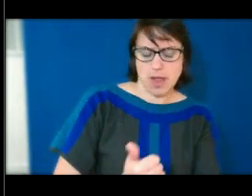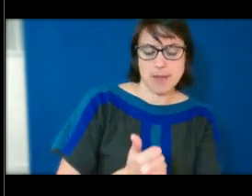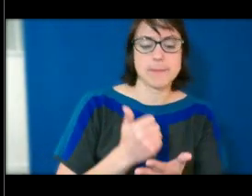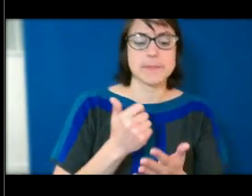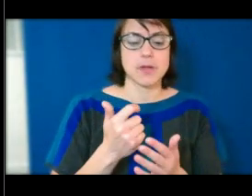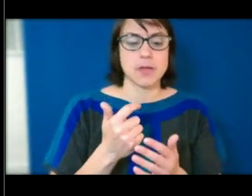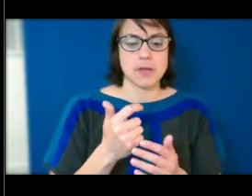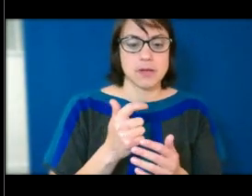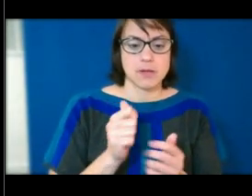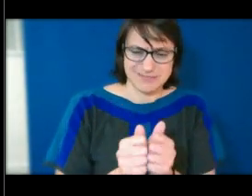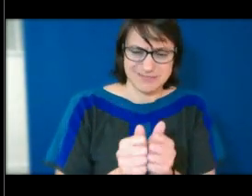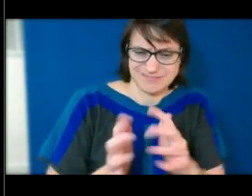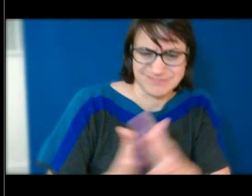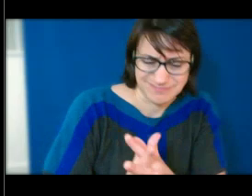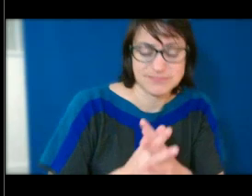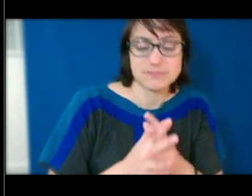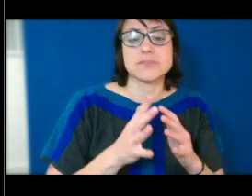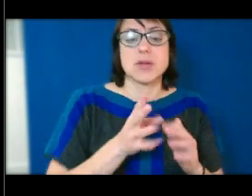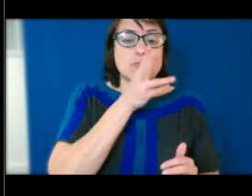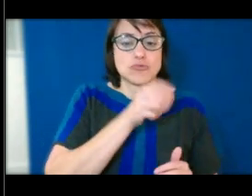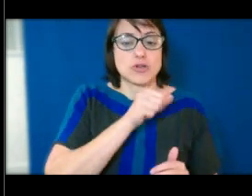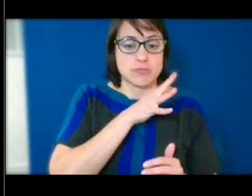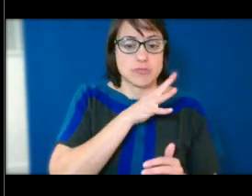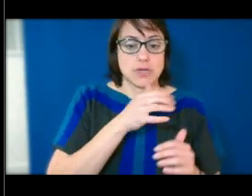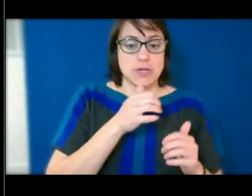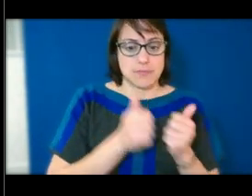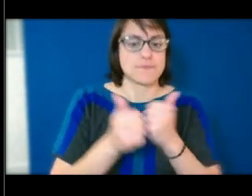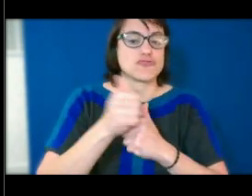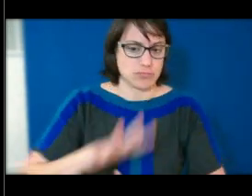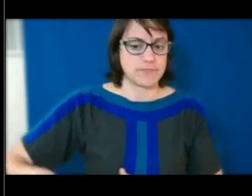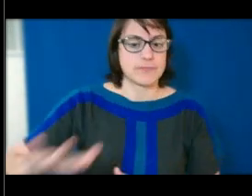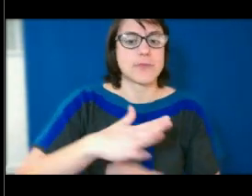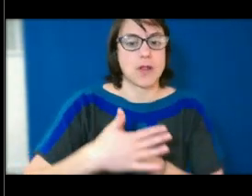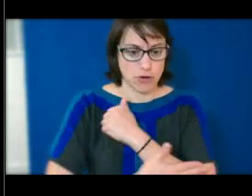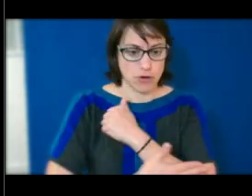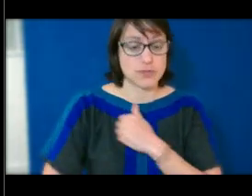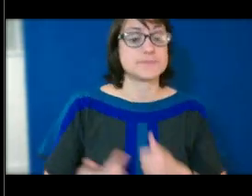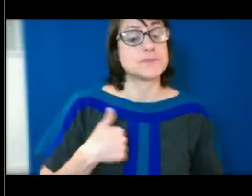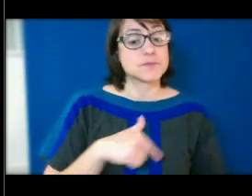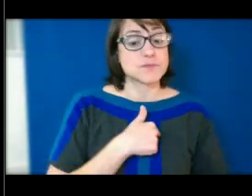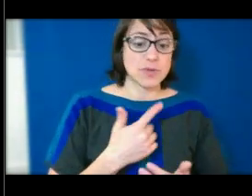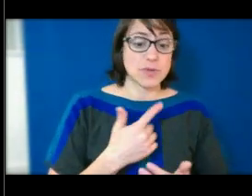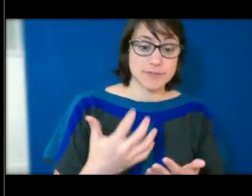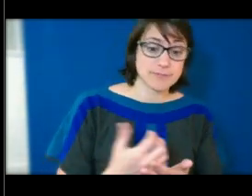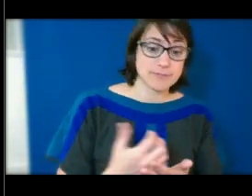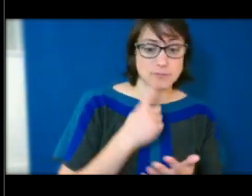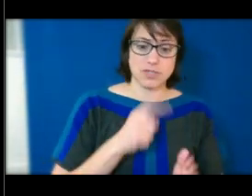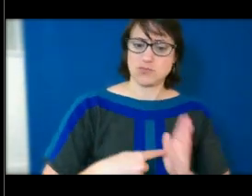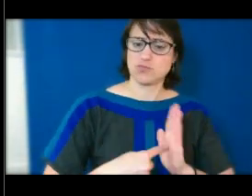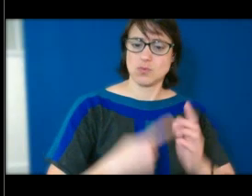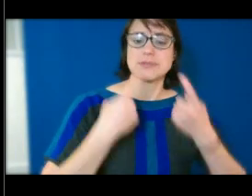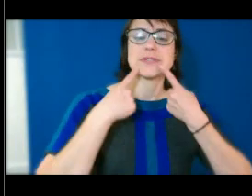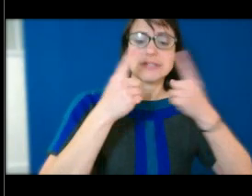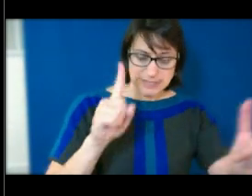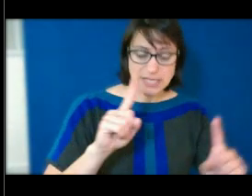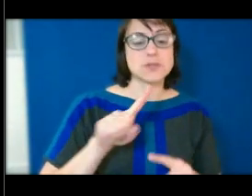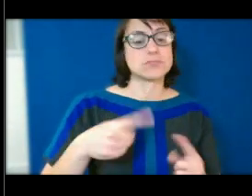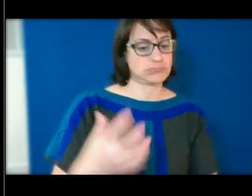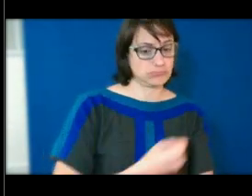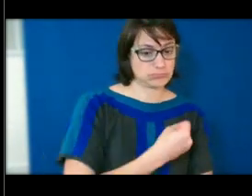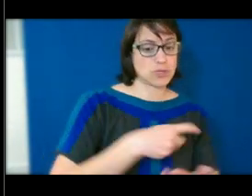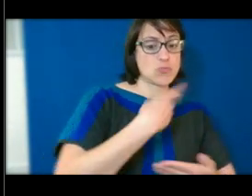Next slide. So we've demonstrated the success of leveraging the program as NOAA's federal lead for tackling marine debris along with Sea Grant toward